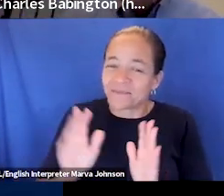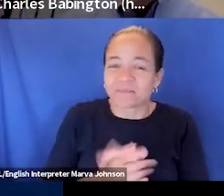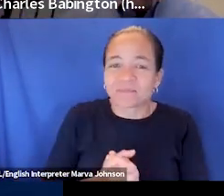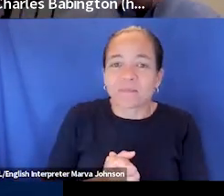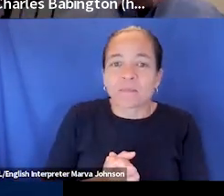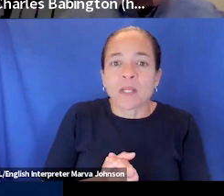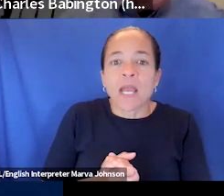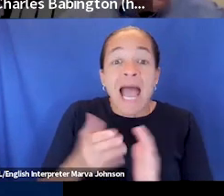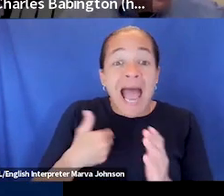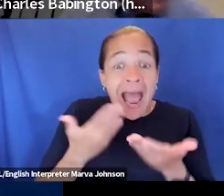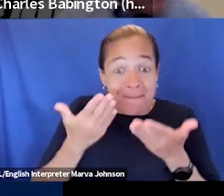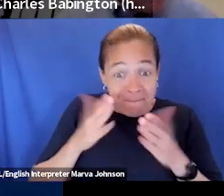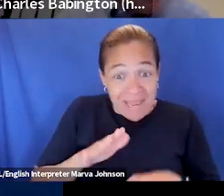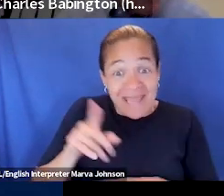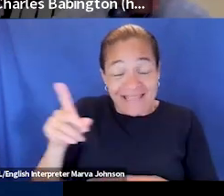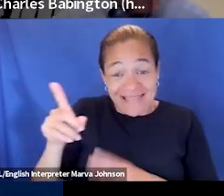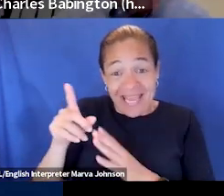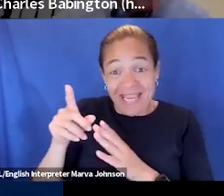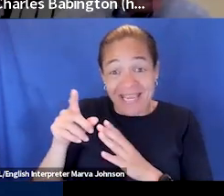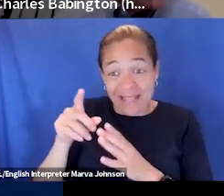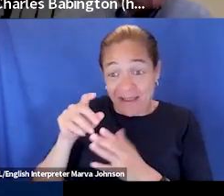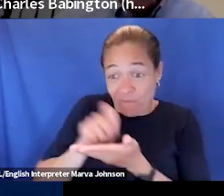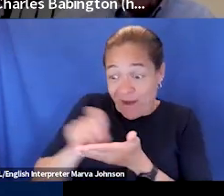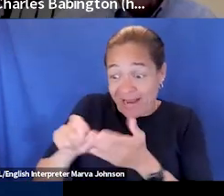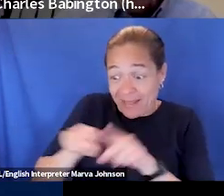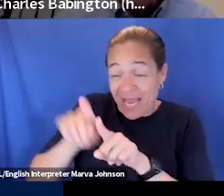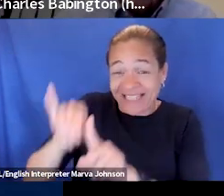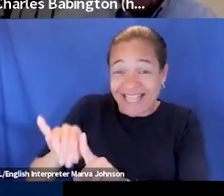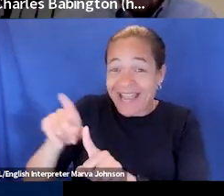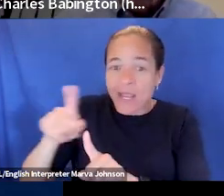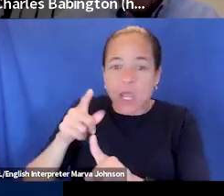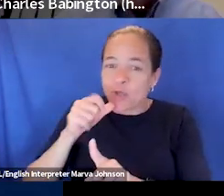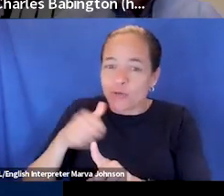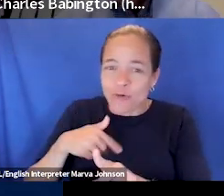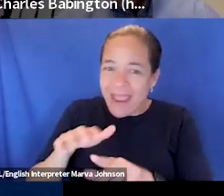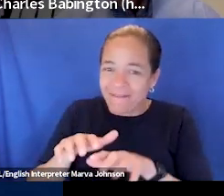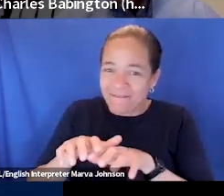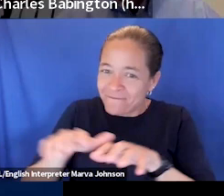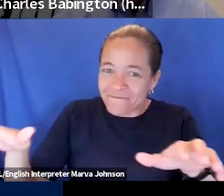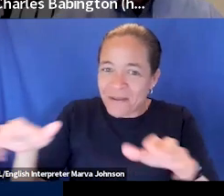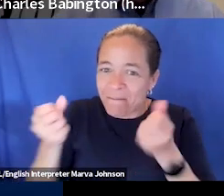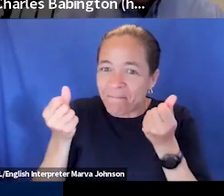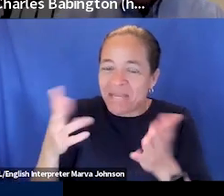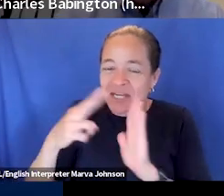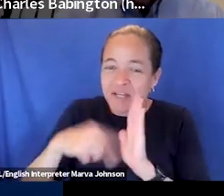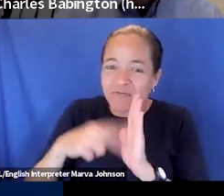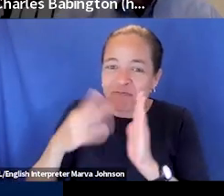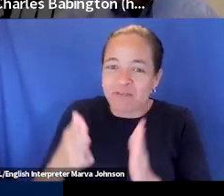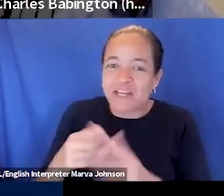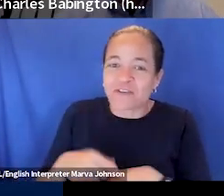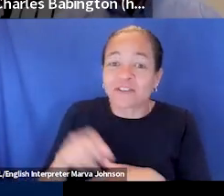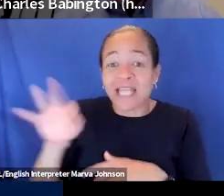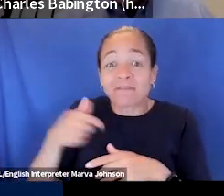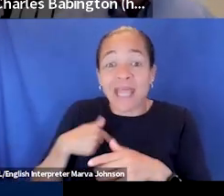I bet they're writing for some narrow publication that hardly anybody's going to read. And if they're satisfied with